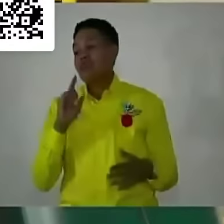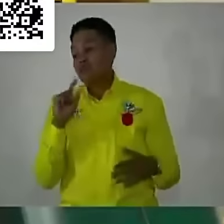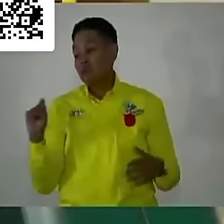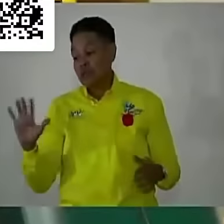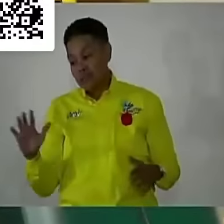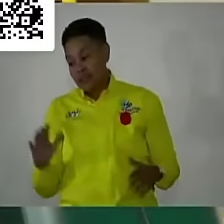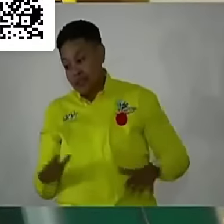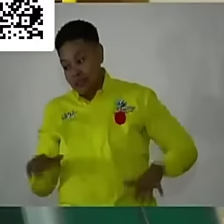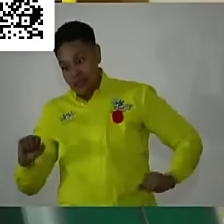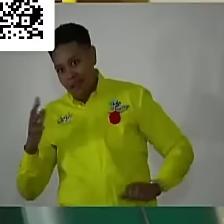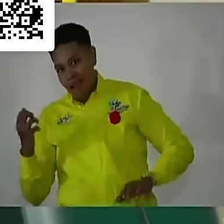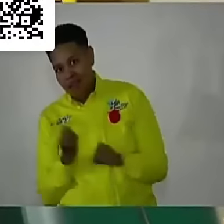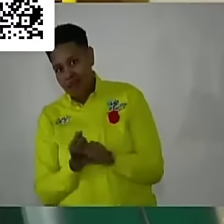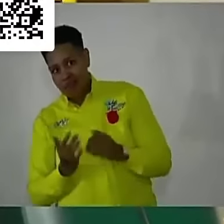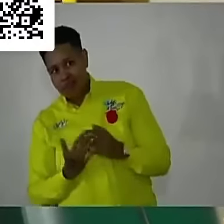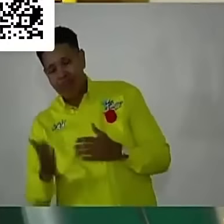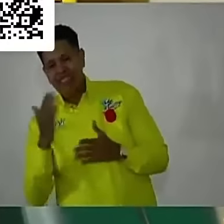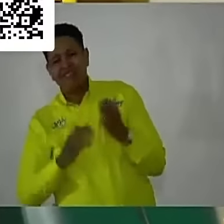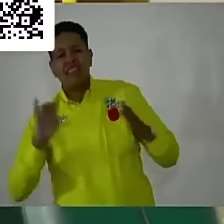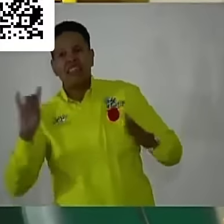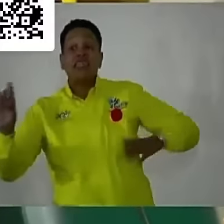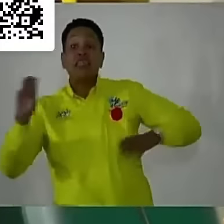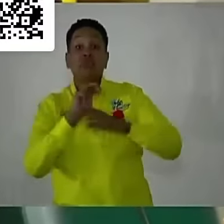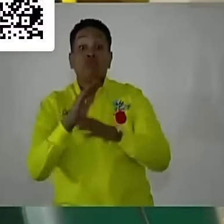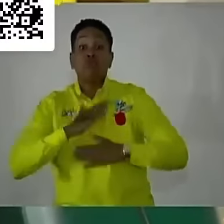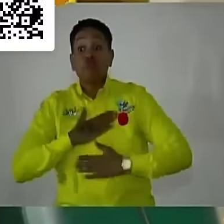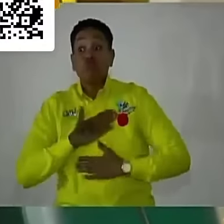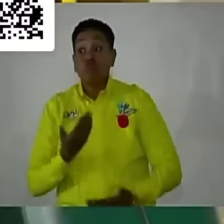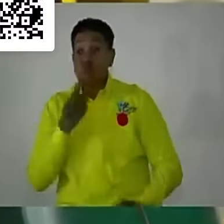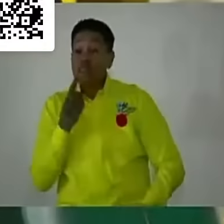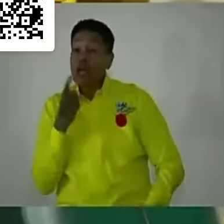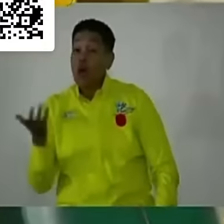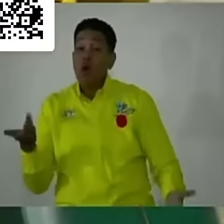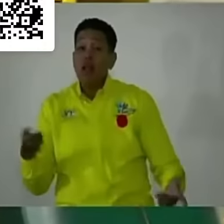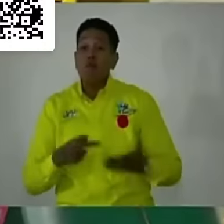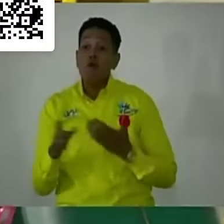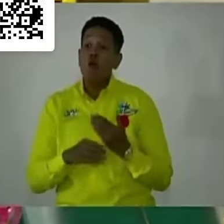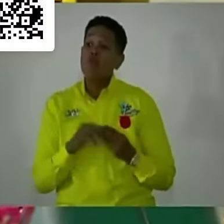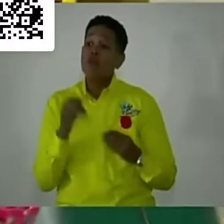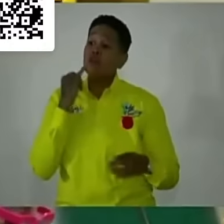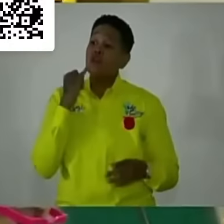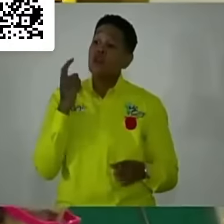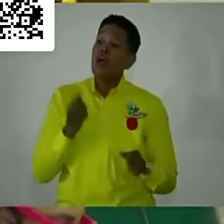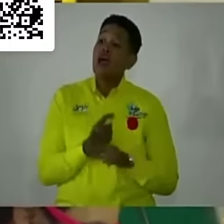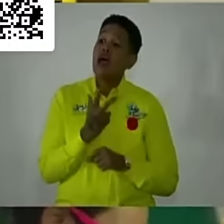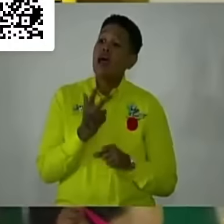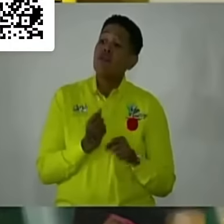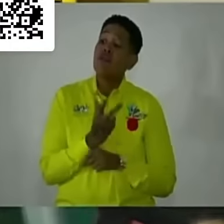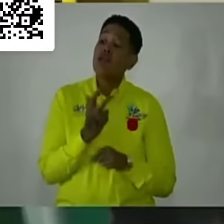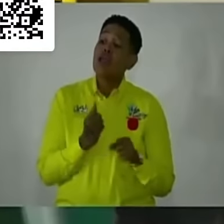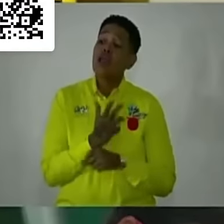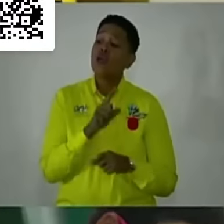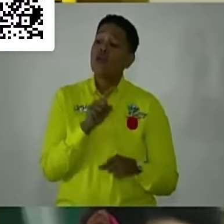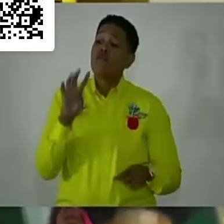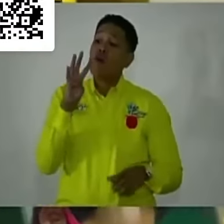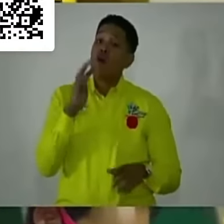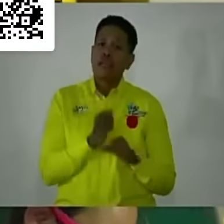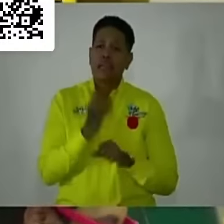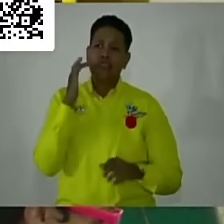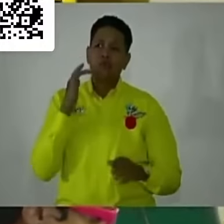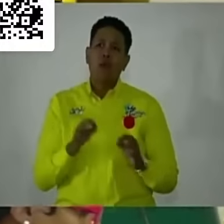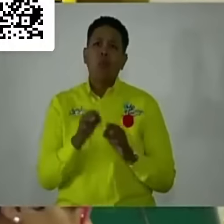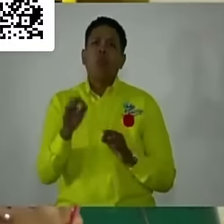the minister's admittance, that this program is supposed to be every 3 to 4 years.